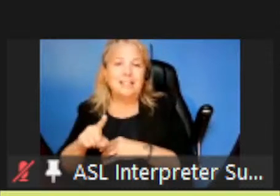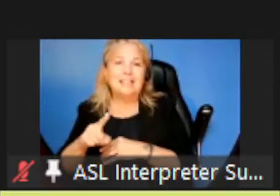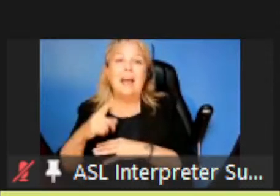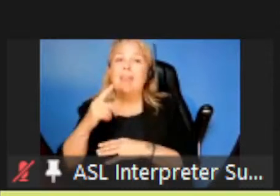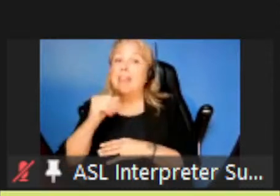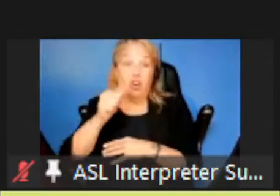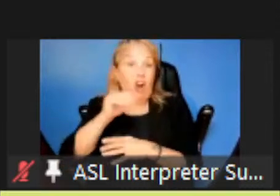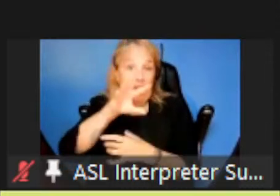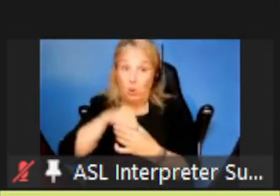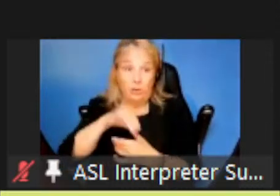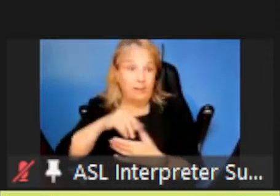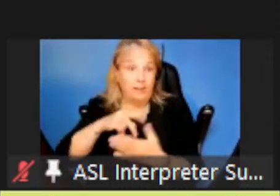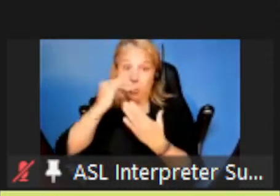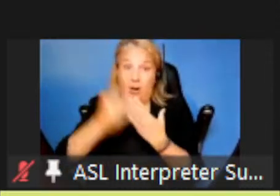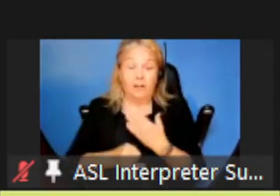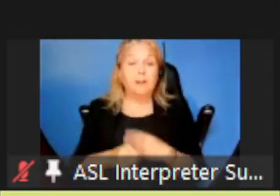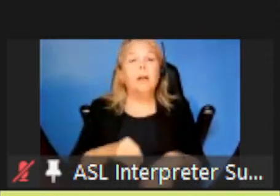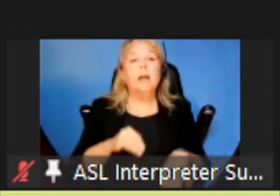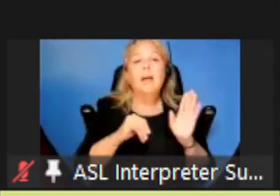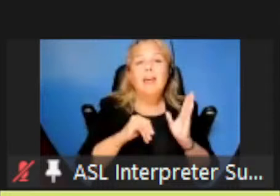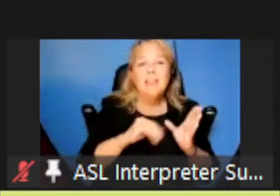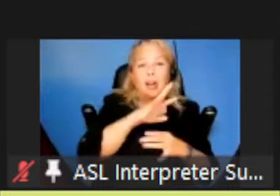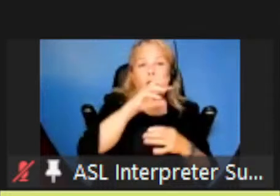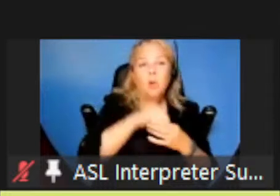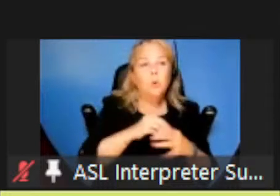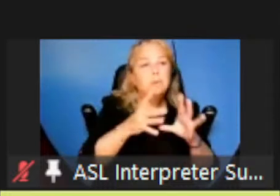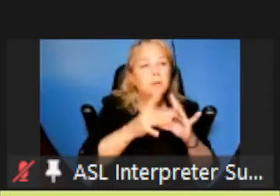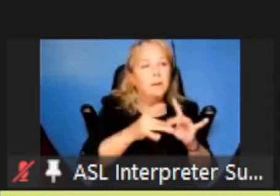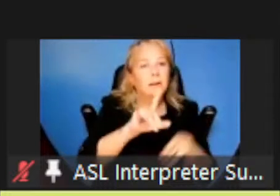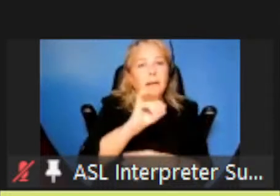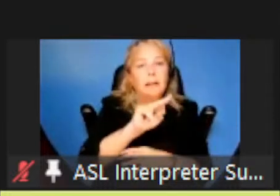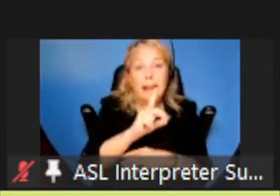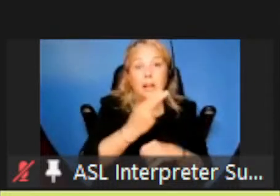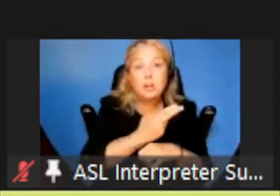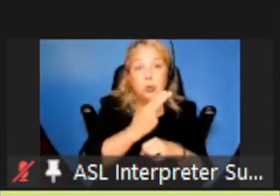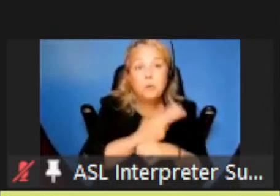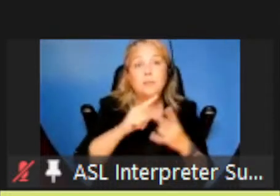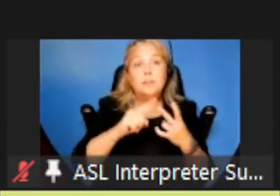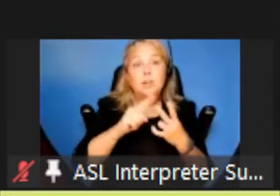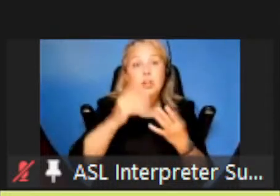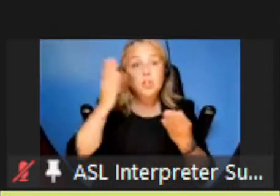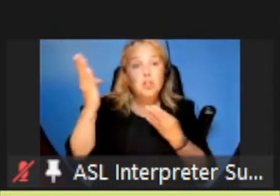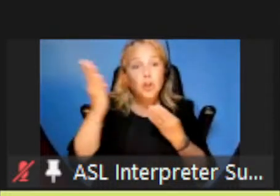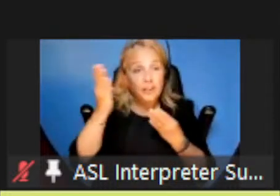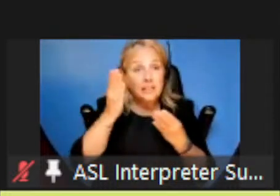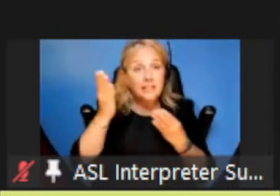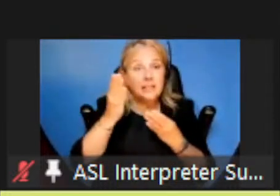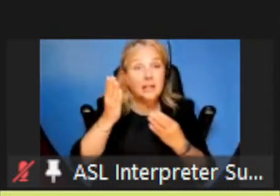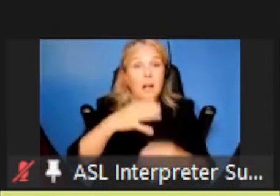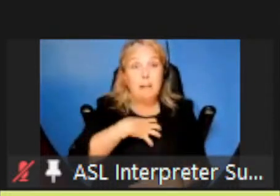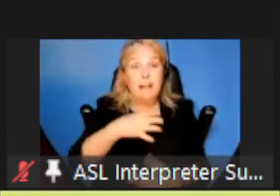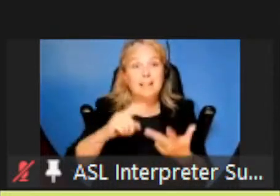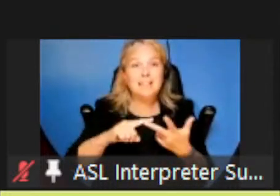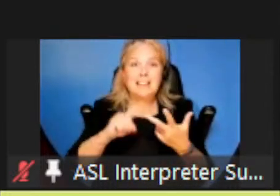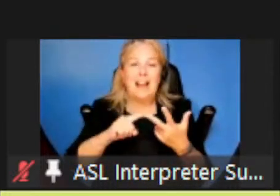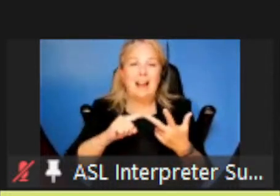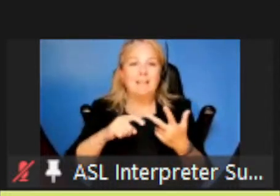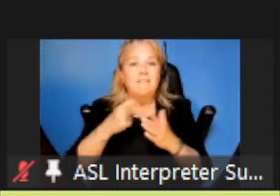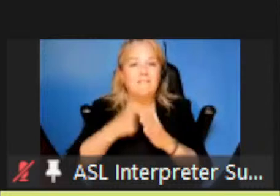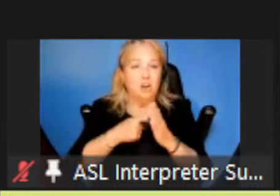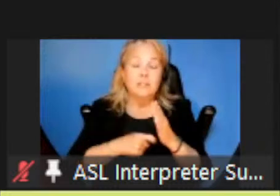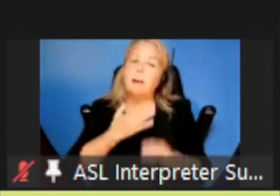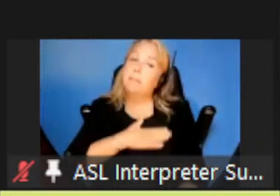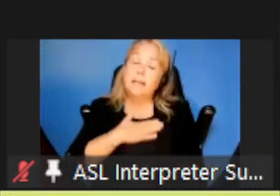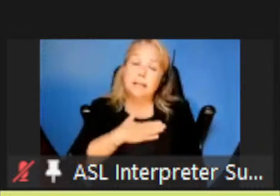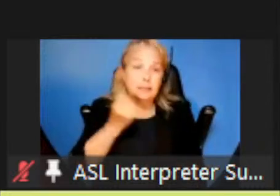Those include comments on land use matters, service complaints, and fares. Please note that profanity